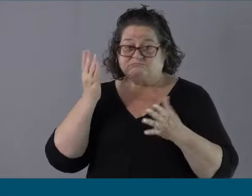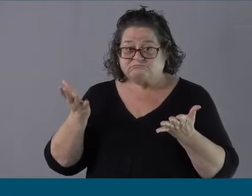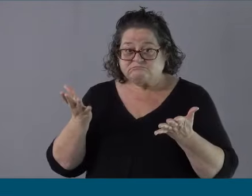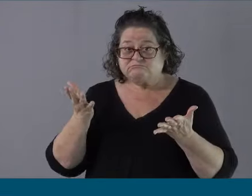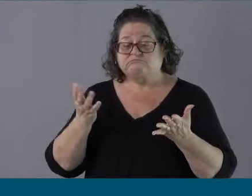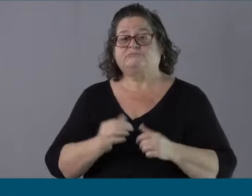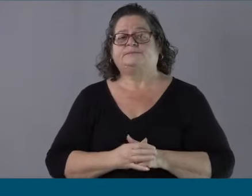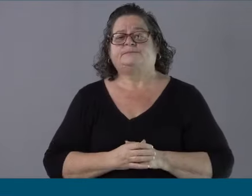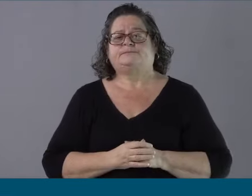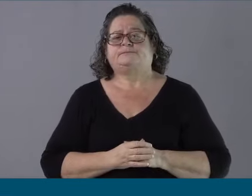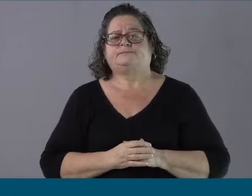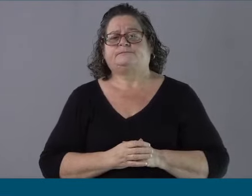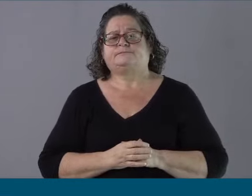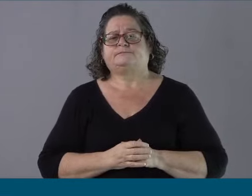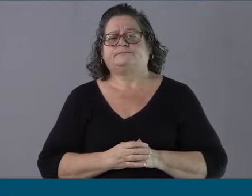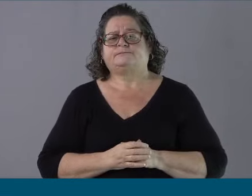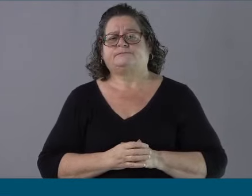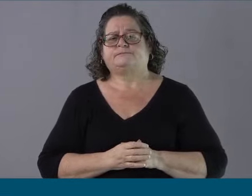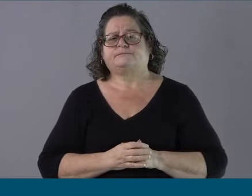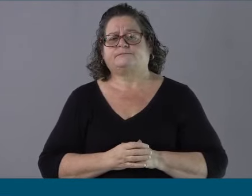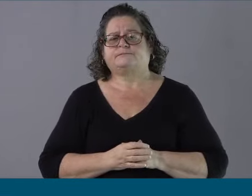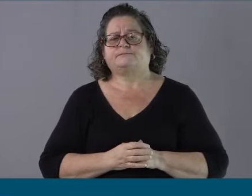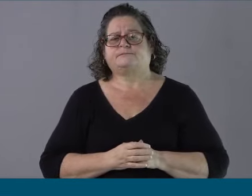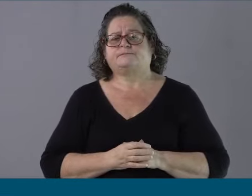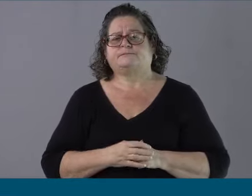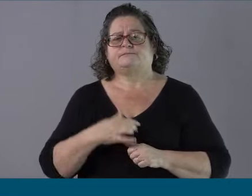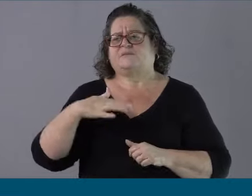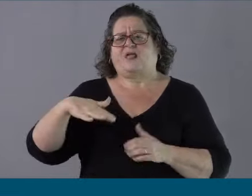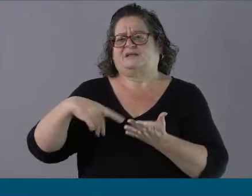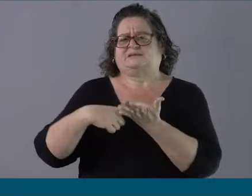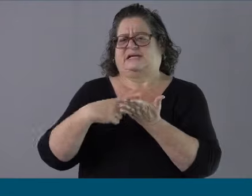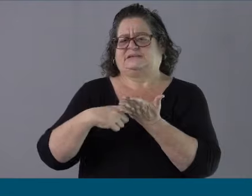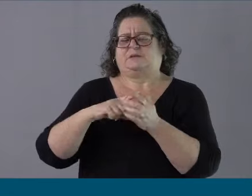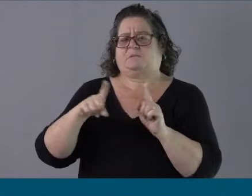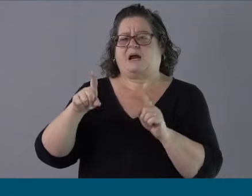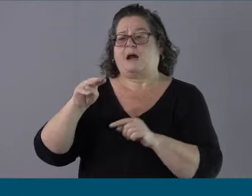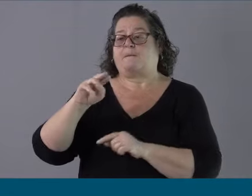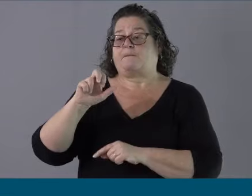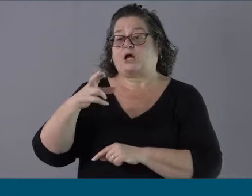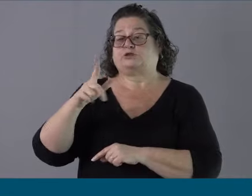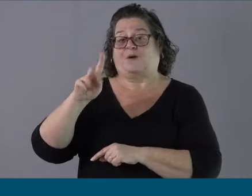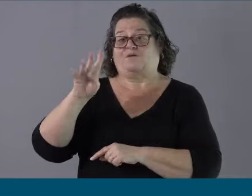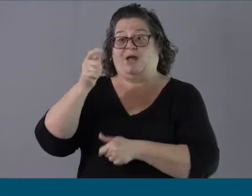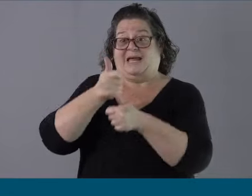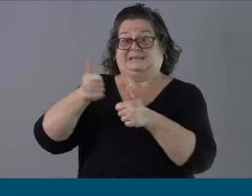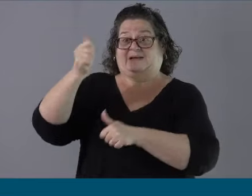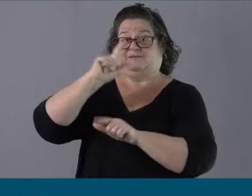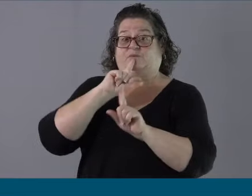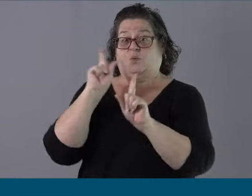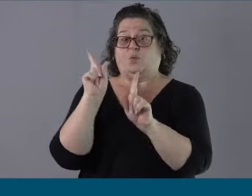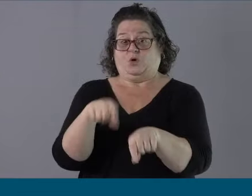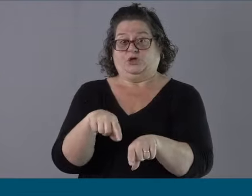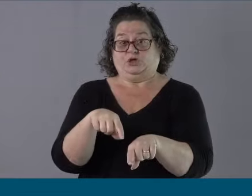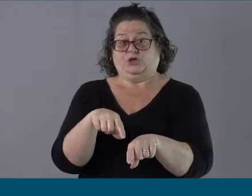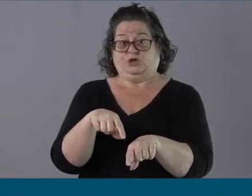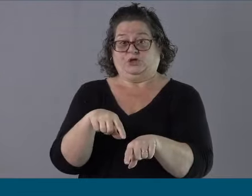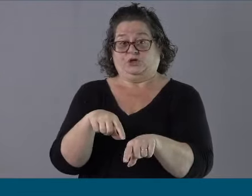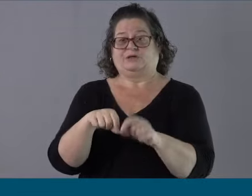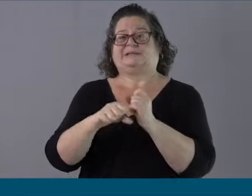we talked about the March 24th executive order to delay evictions for those impacted